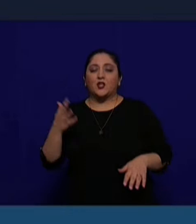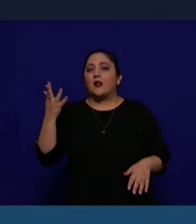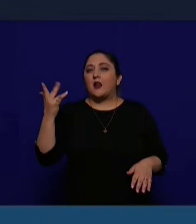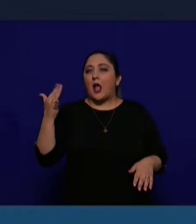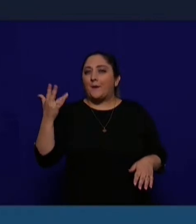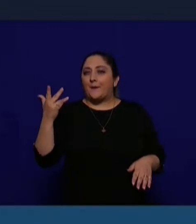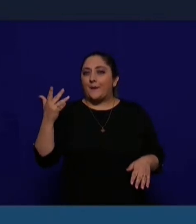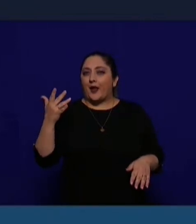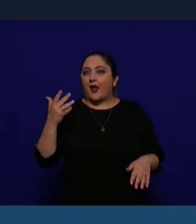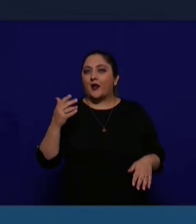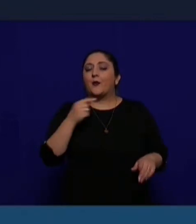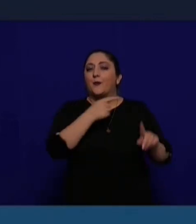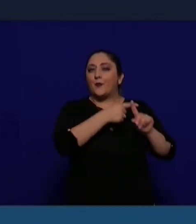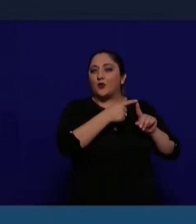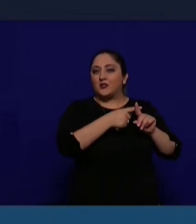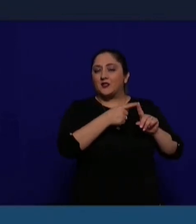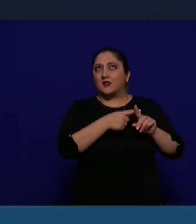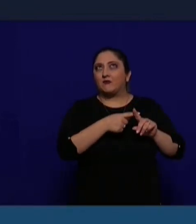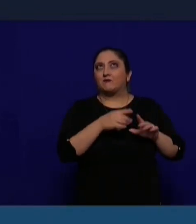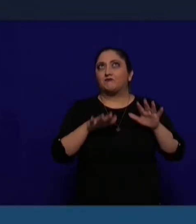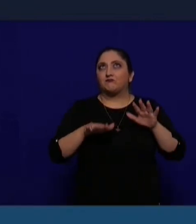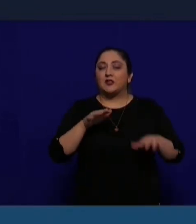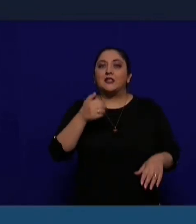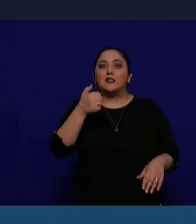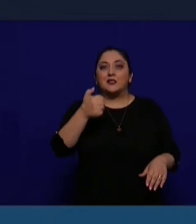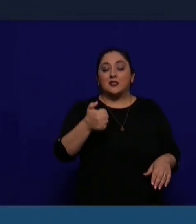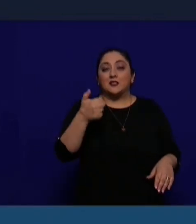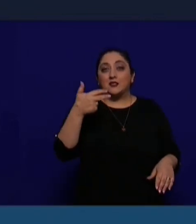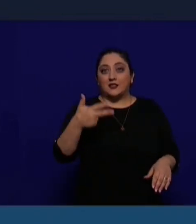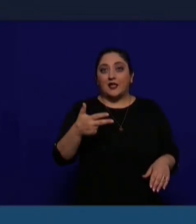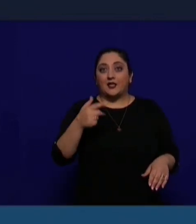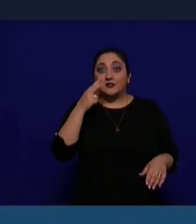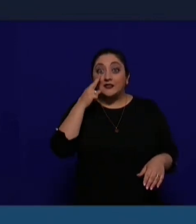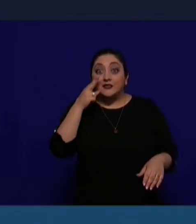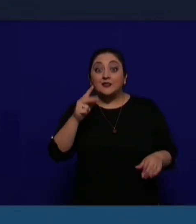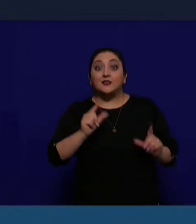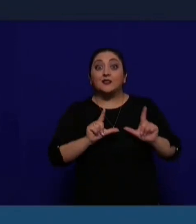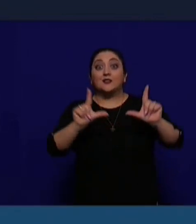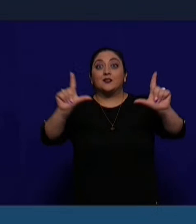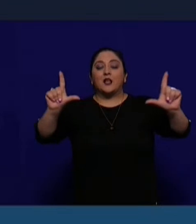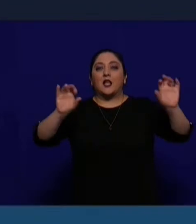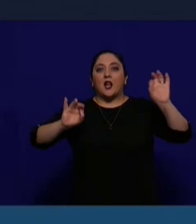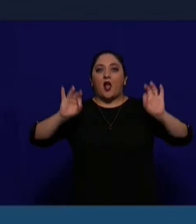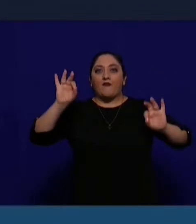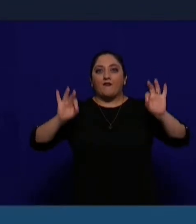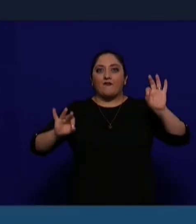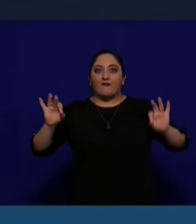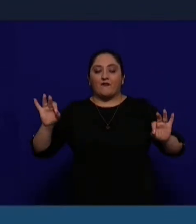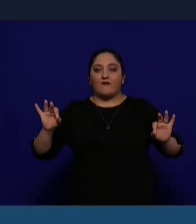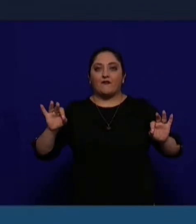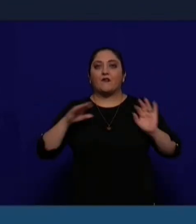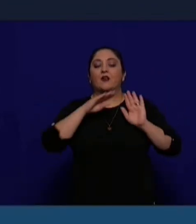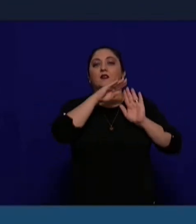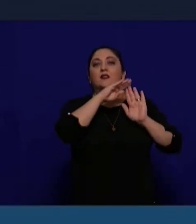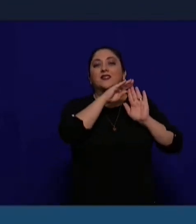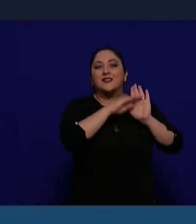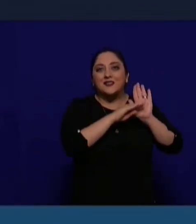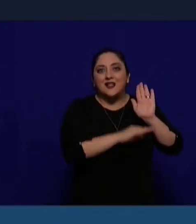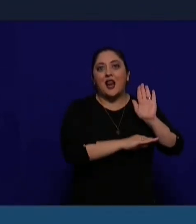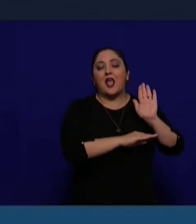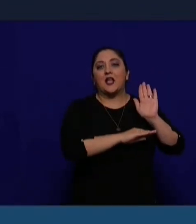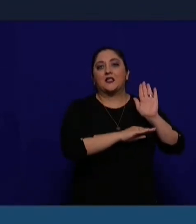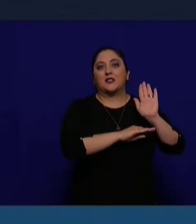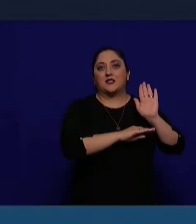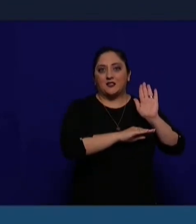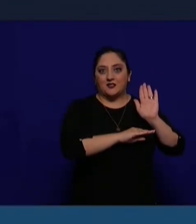we've had over the past week is 68. So as you can see clearly, we have decreased in the number of cases, which is